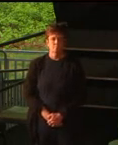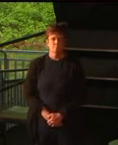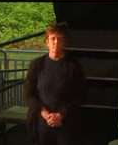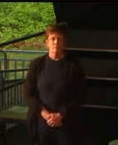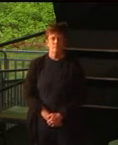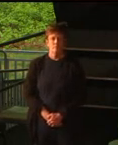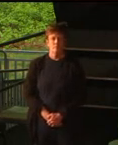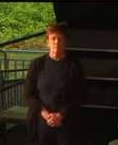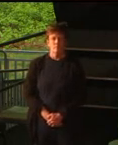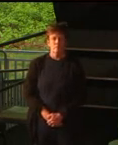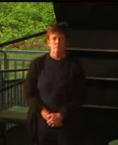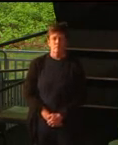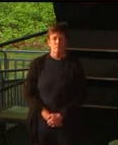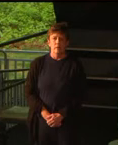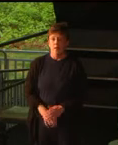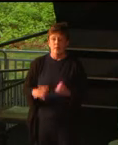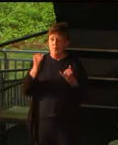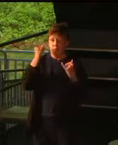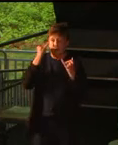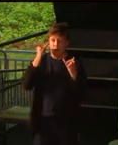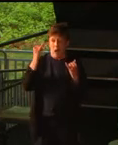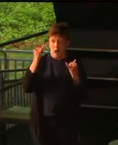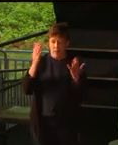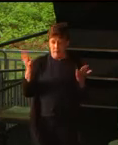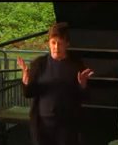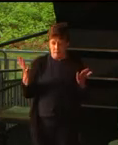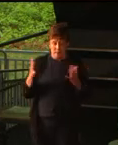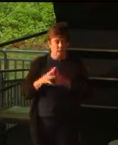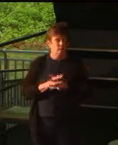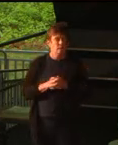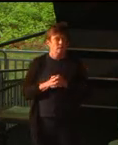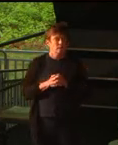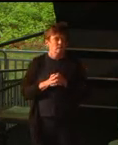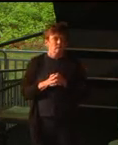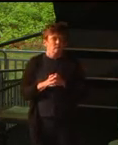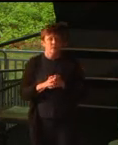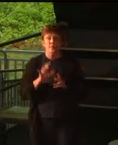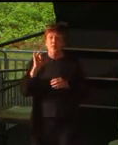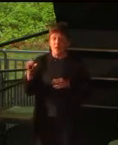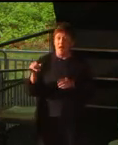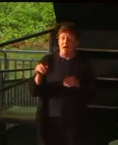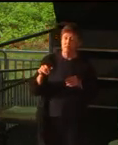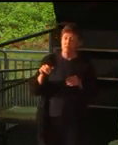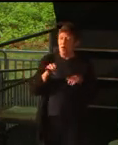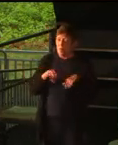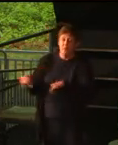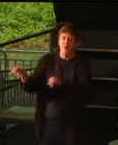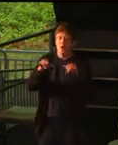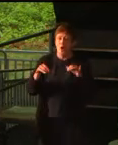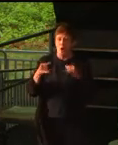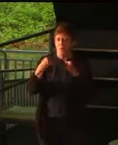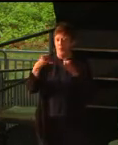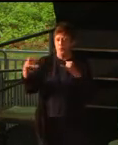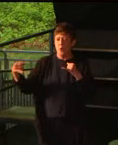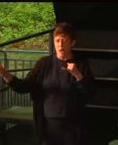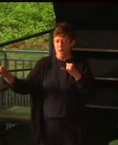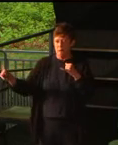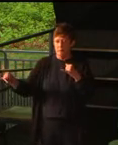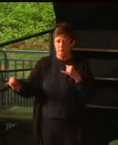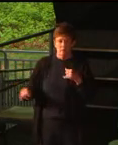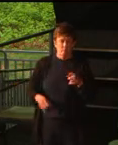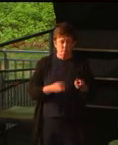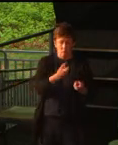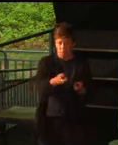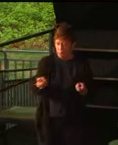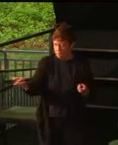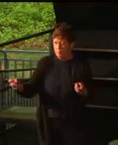And the idea here is that that struggle is the common thread that runs from one seat to the next, from